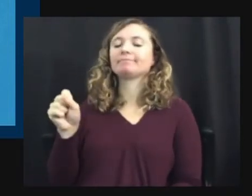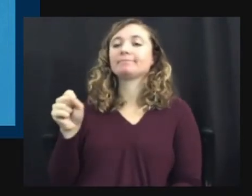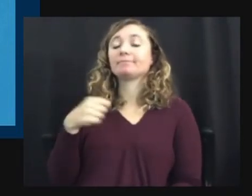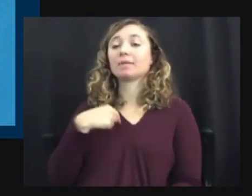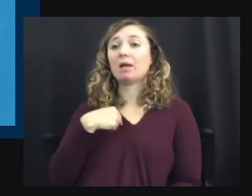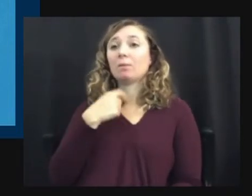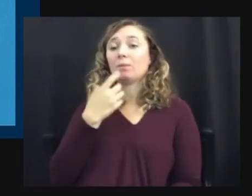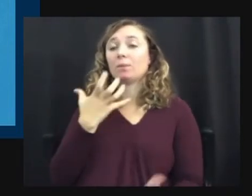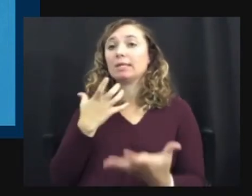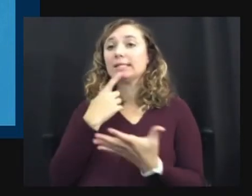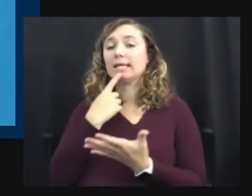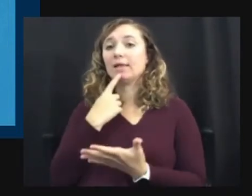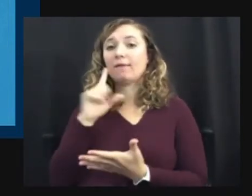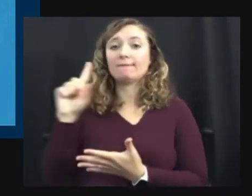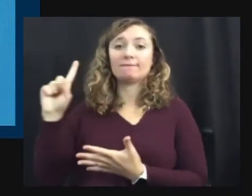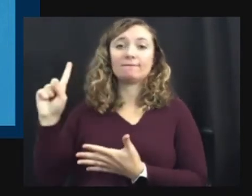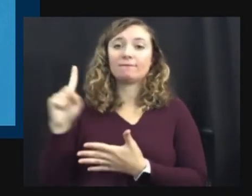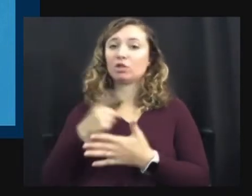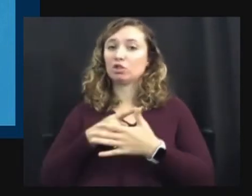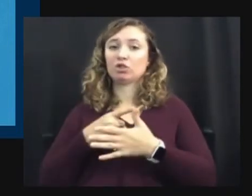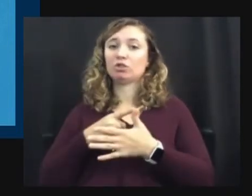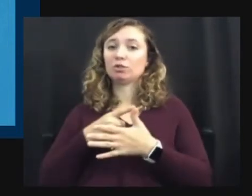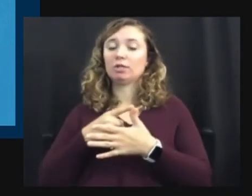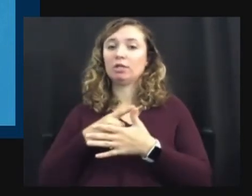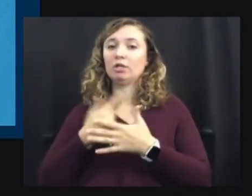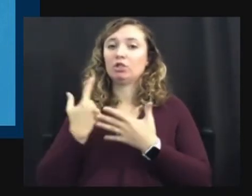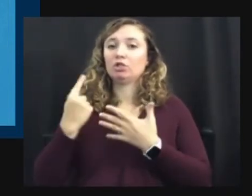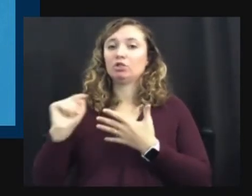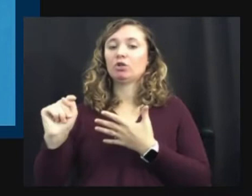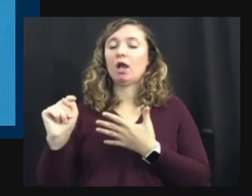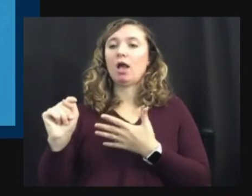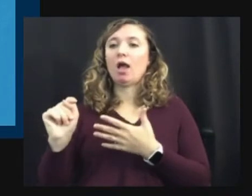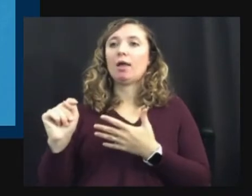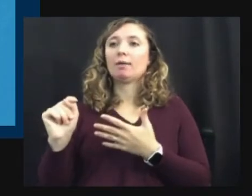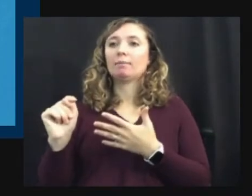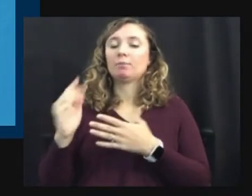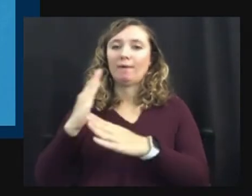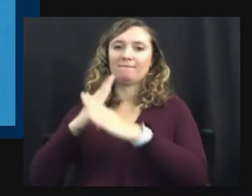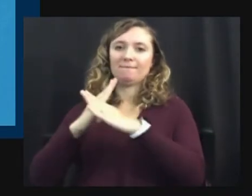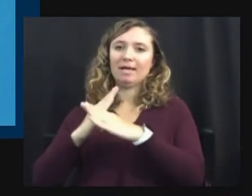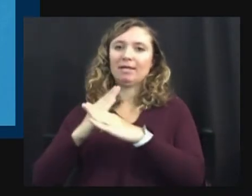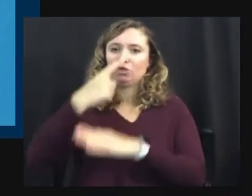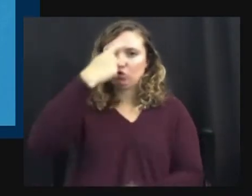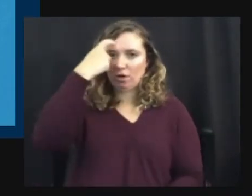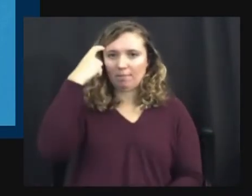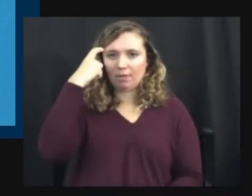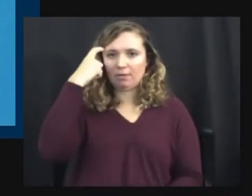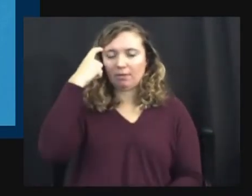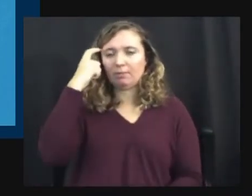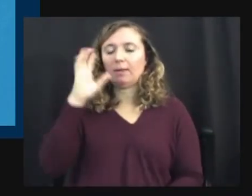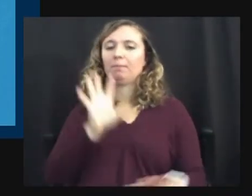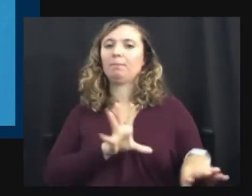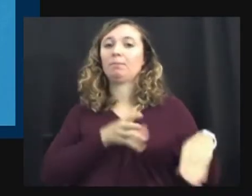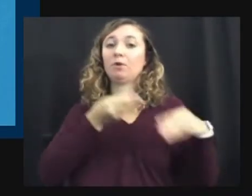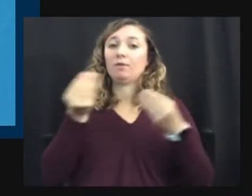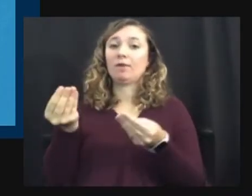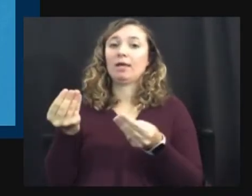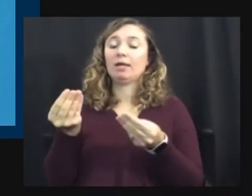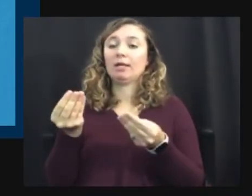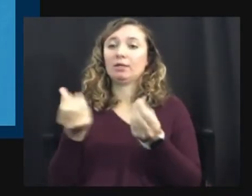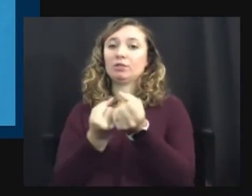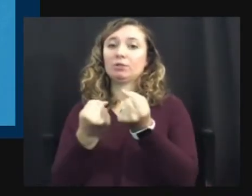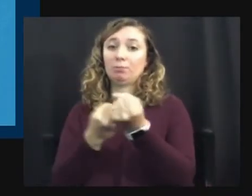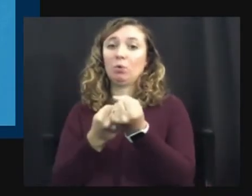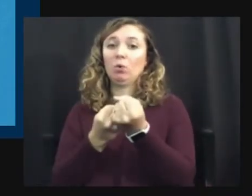say the first thing to do is to try to prevent trauma by providing